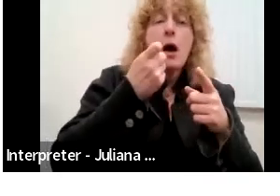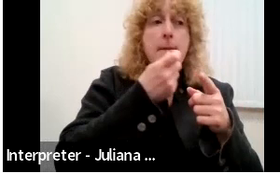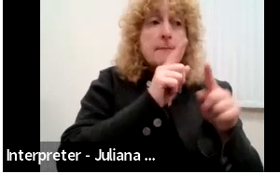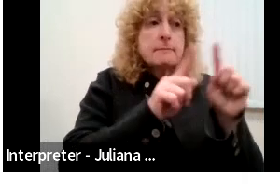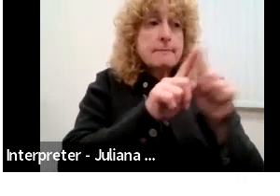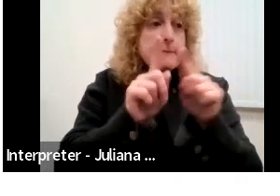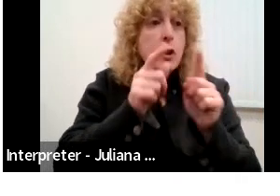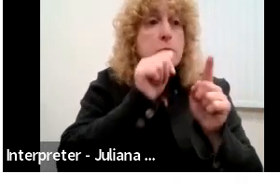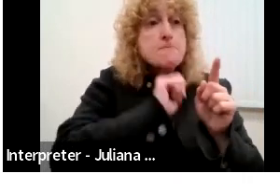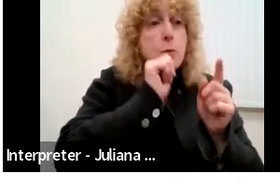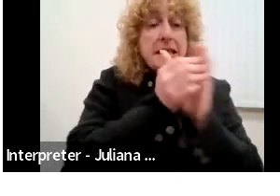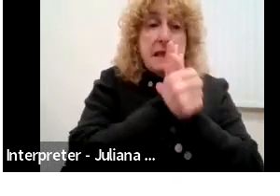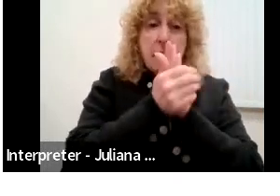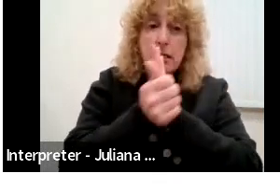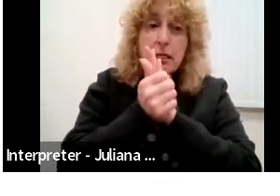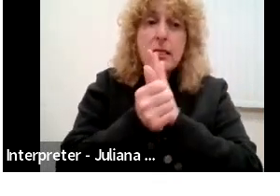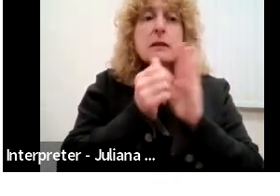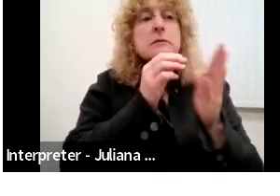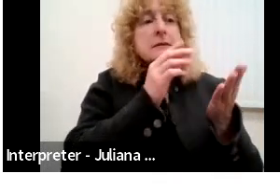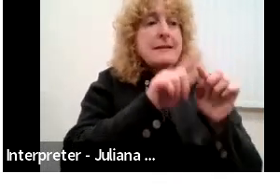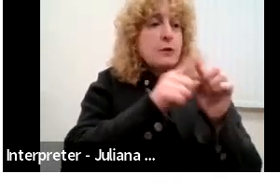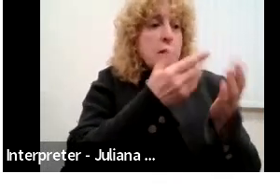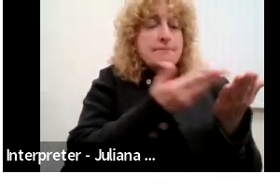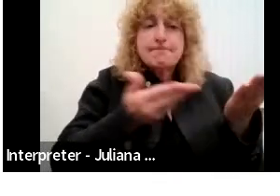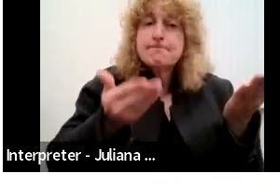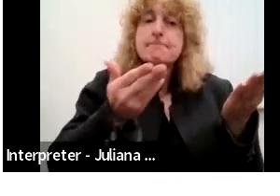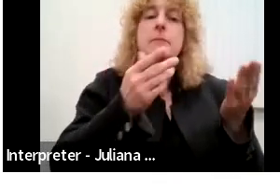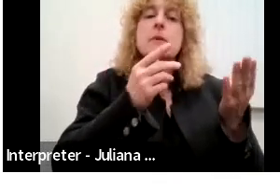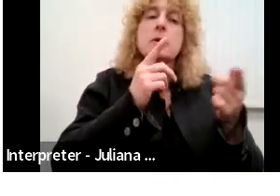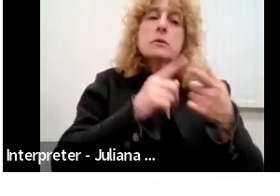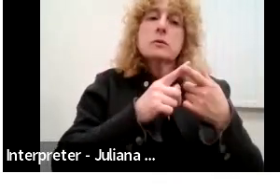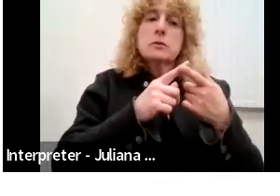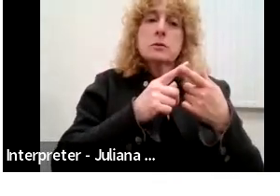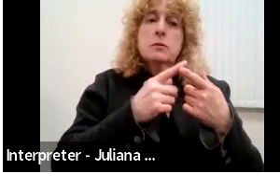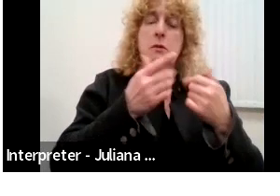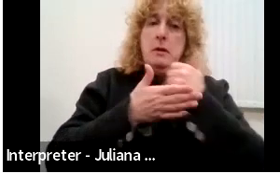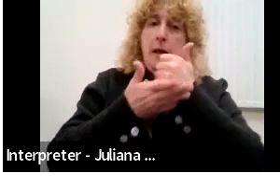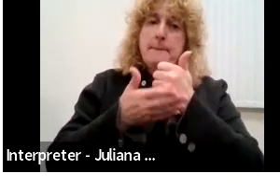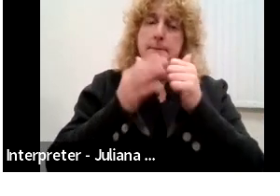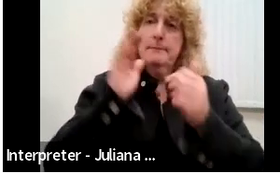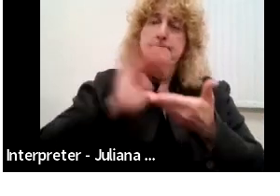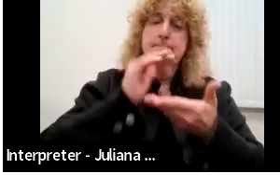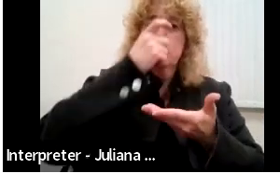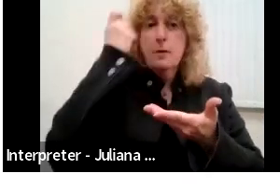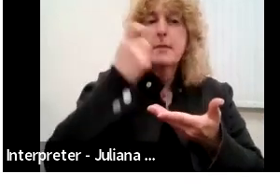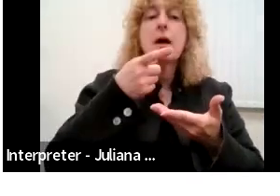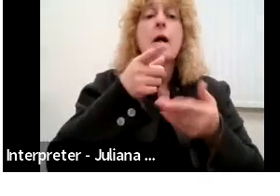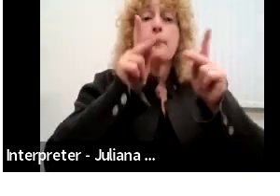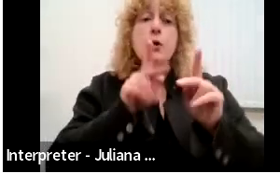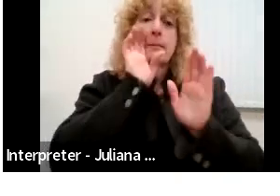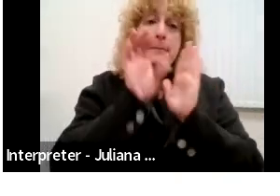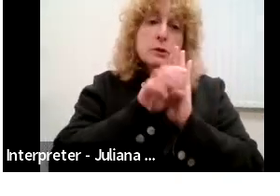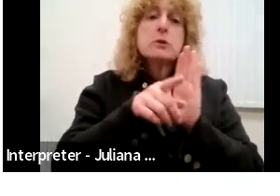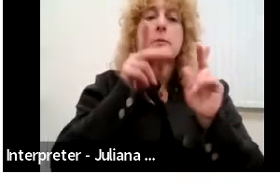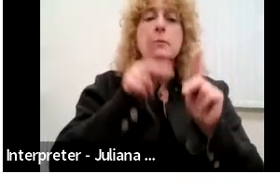image on this slide is of a person using a laptop. They're in a chair, a power chair, and they